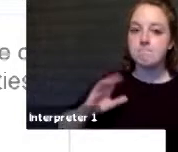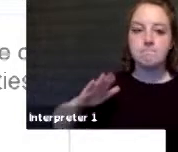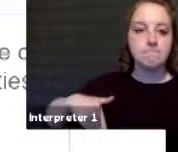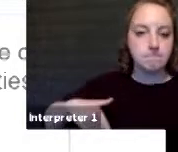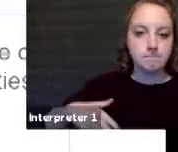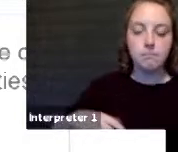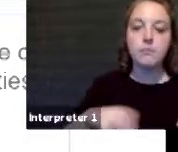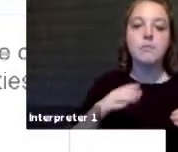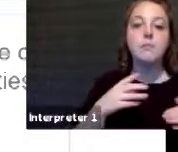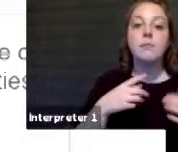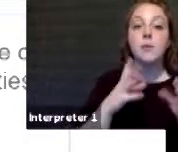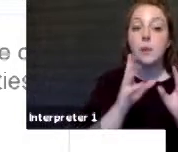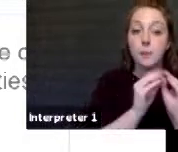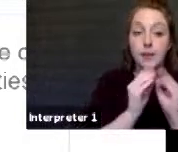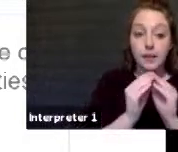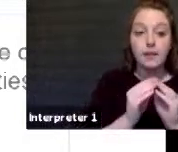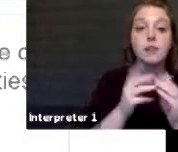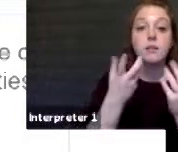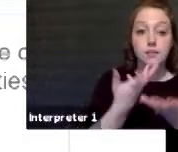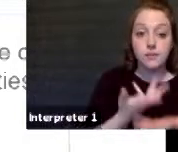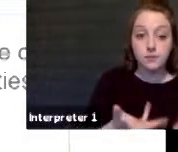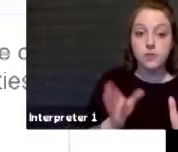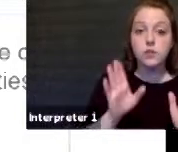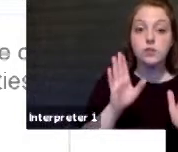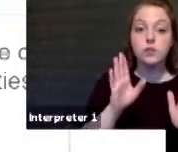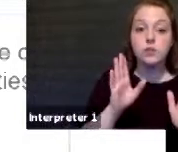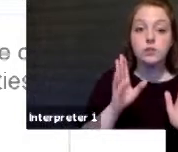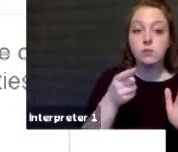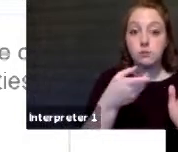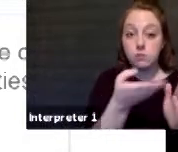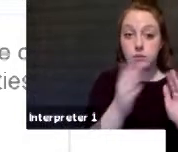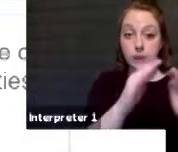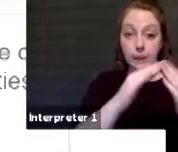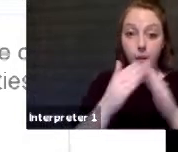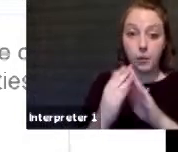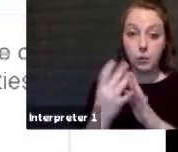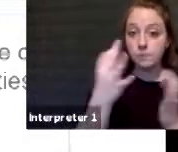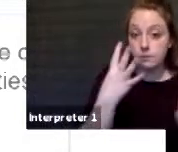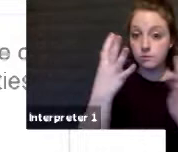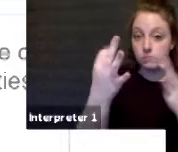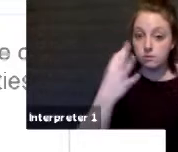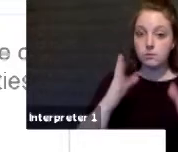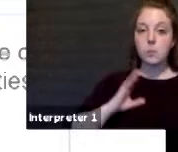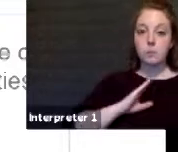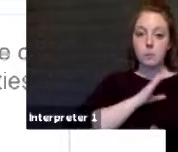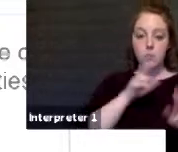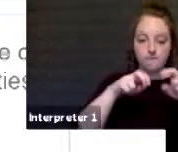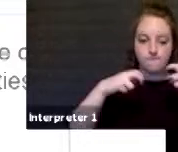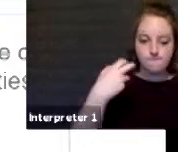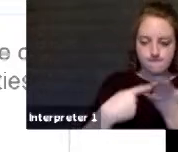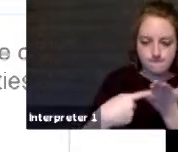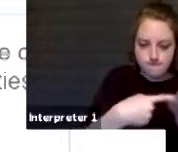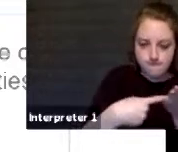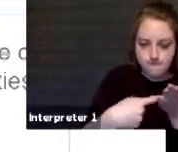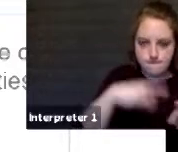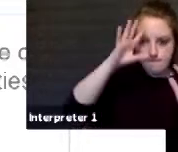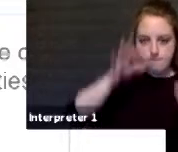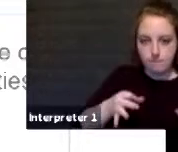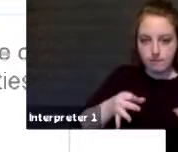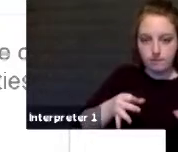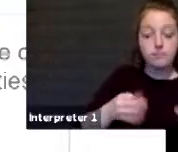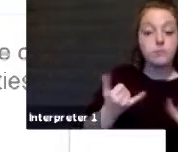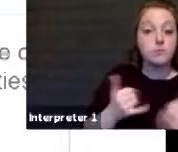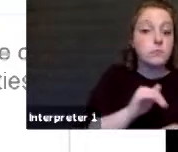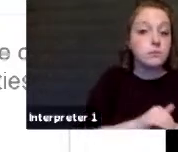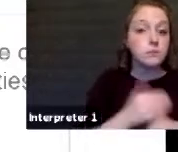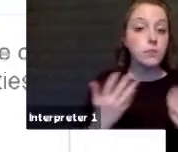here afterwards how they would like, to proceed based on recommendations from the community. But really important for tonight is that idea of the facility's master